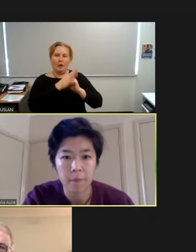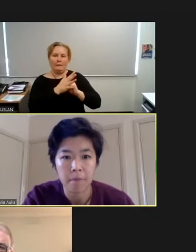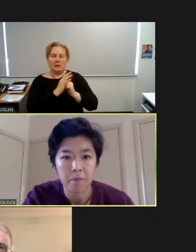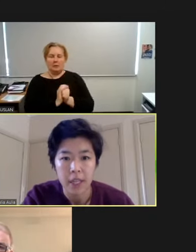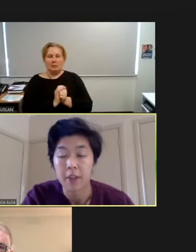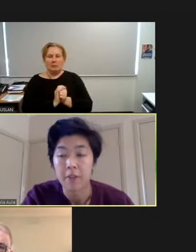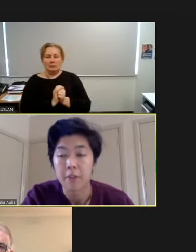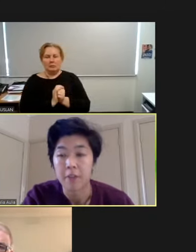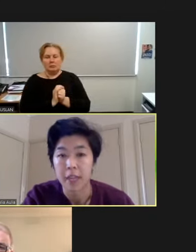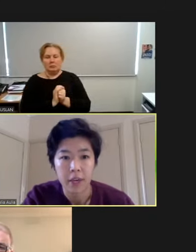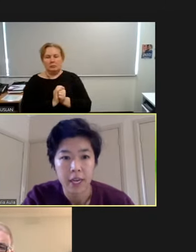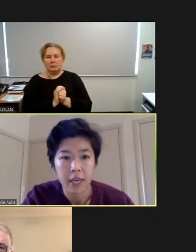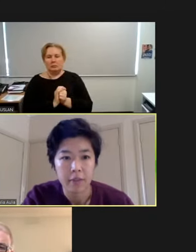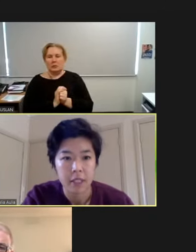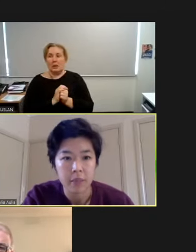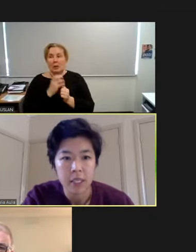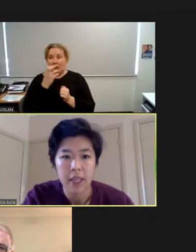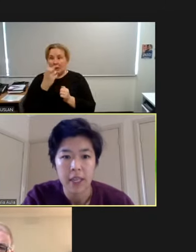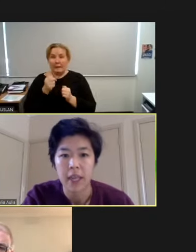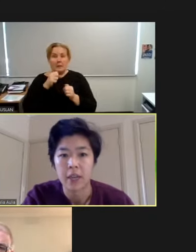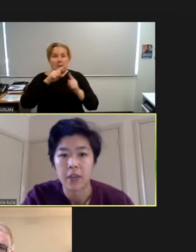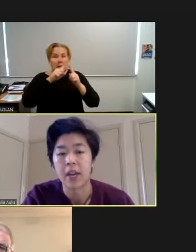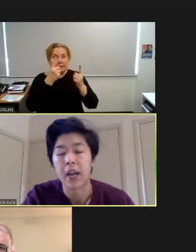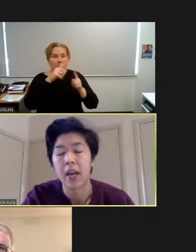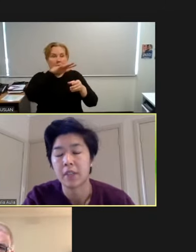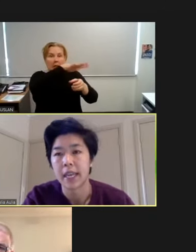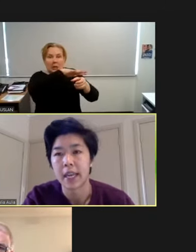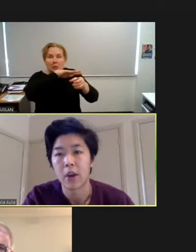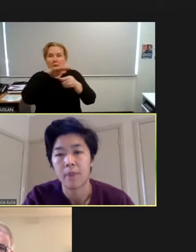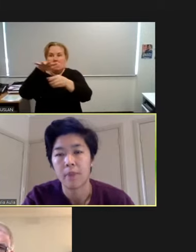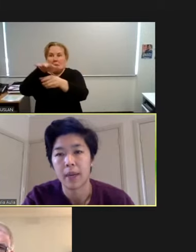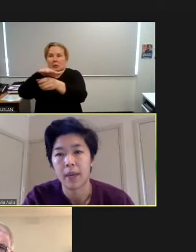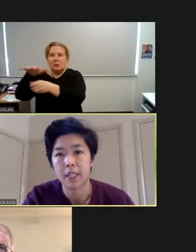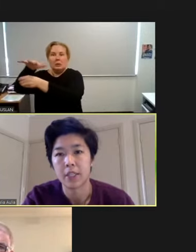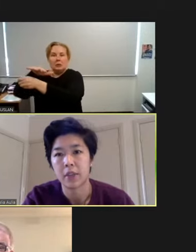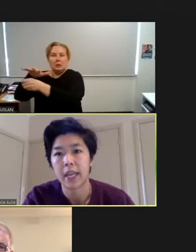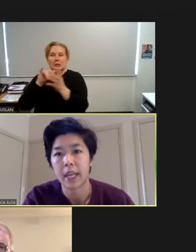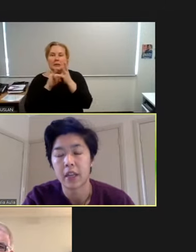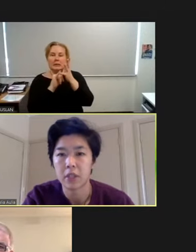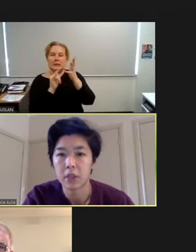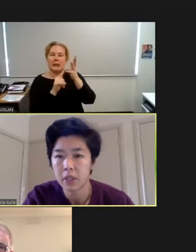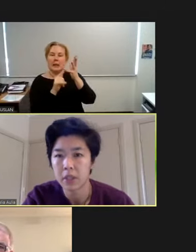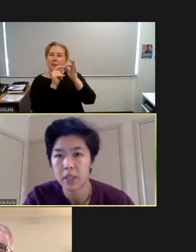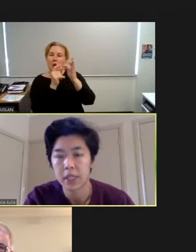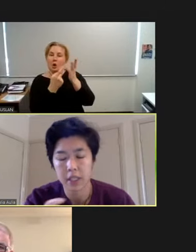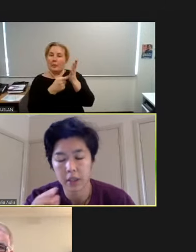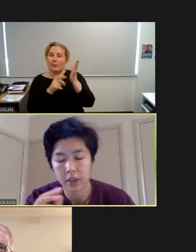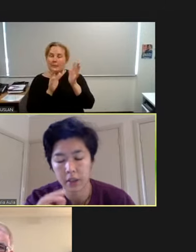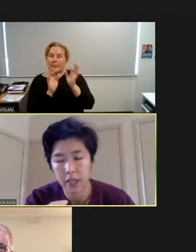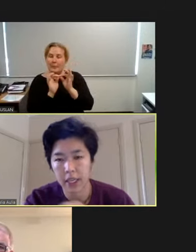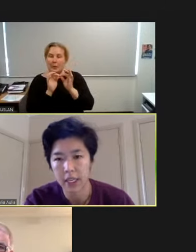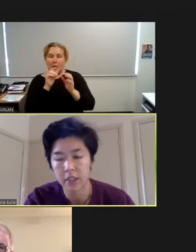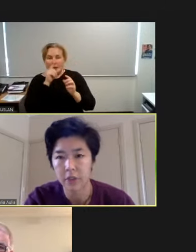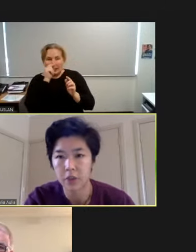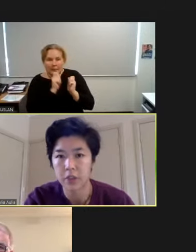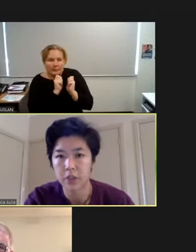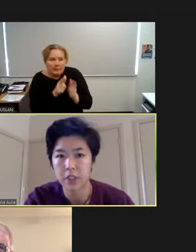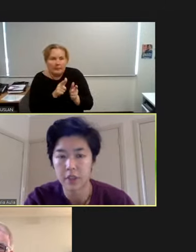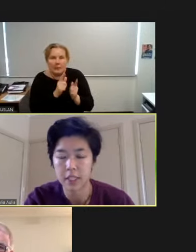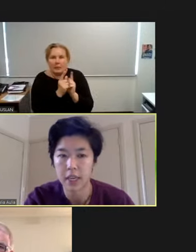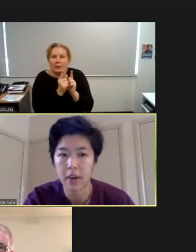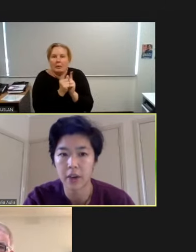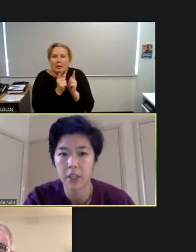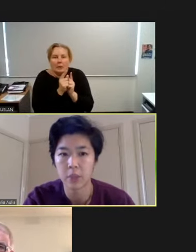moment, that if they don't have symptoms, they don't have to stay at home until they get their results. So there's, a few